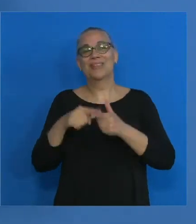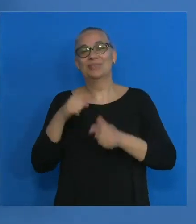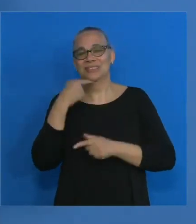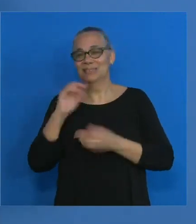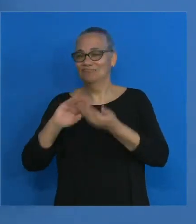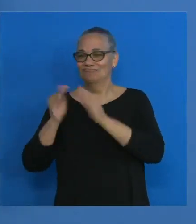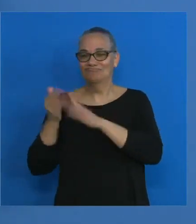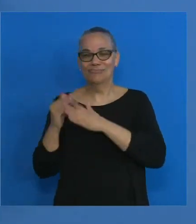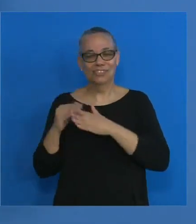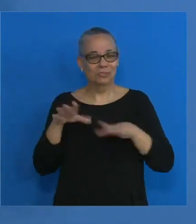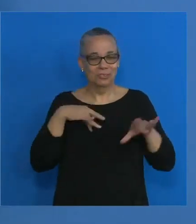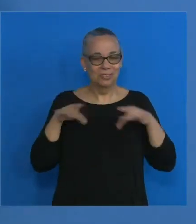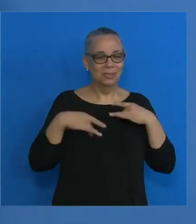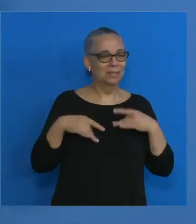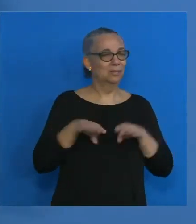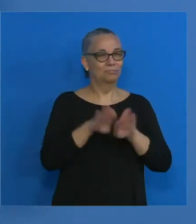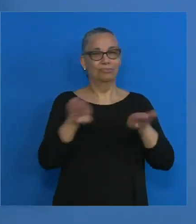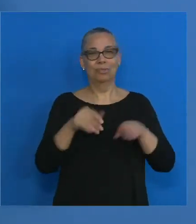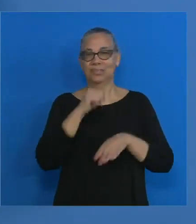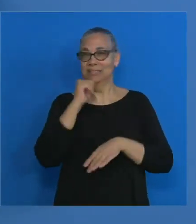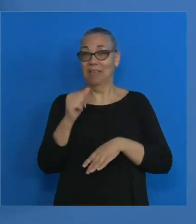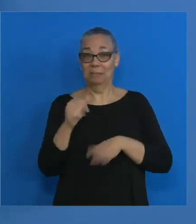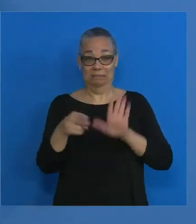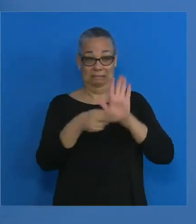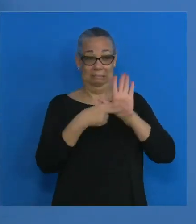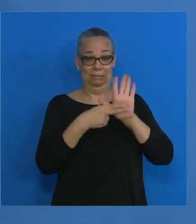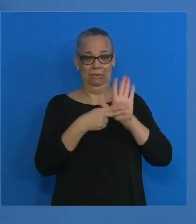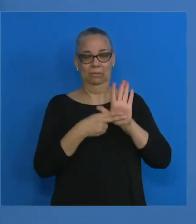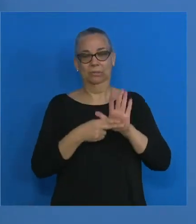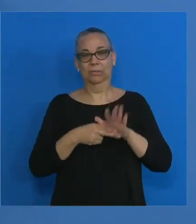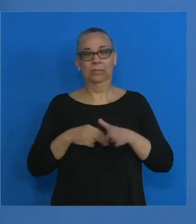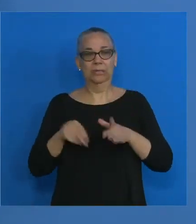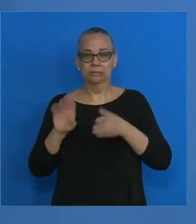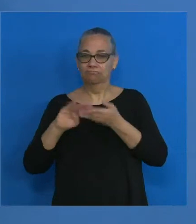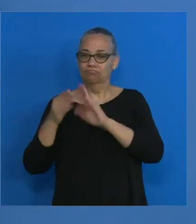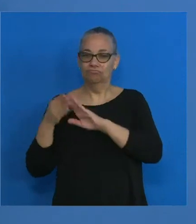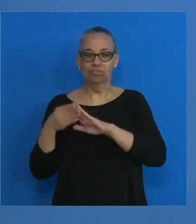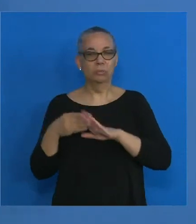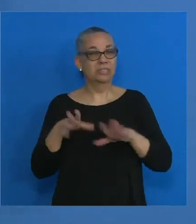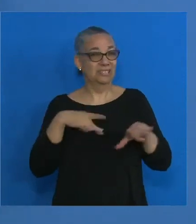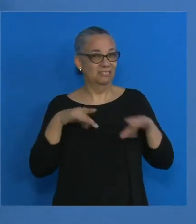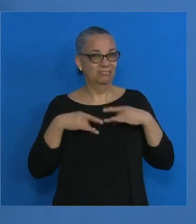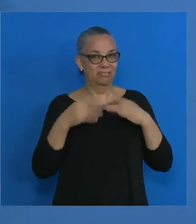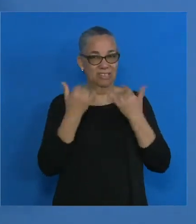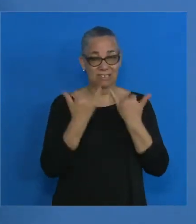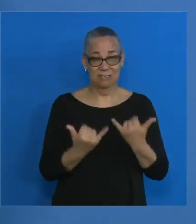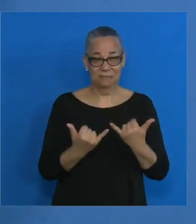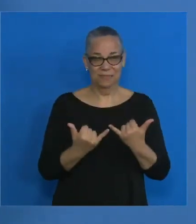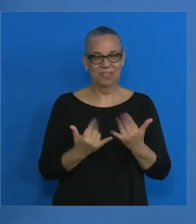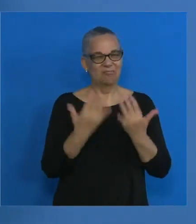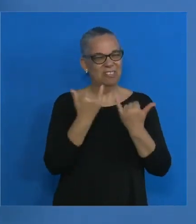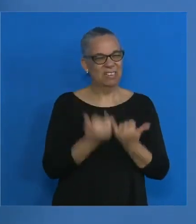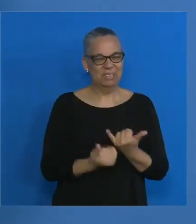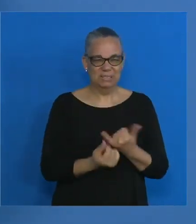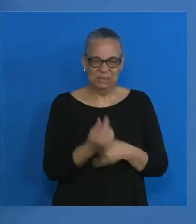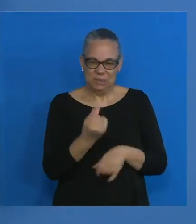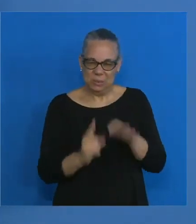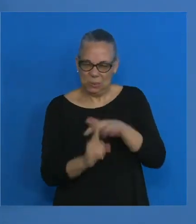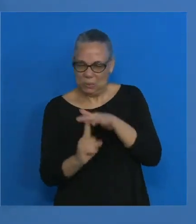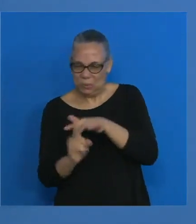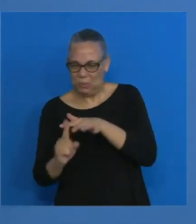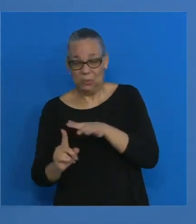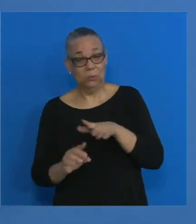has not been classified as community transmission. We're not classified community transmission right now. It's sporadic cases.